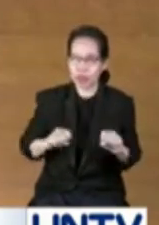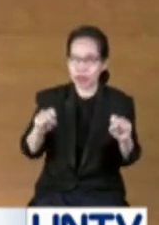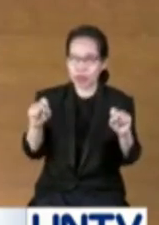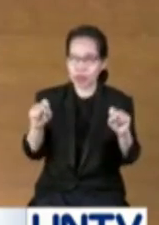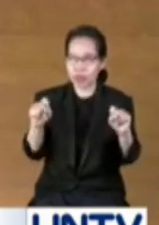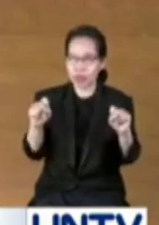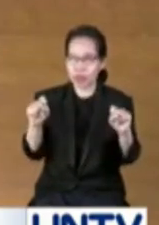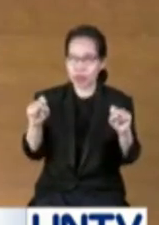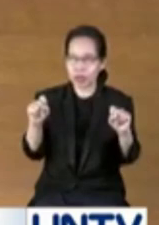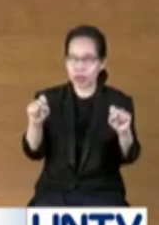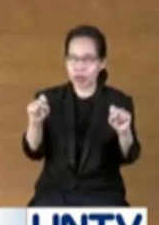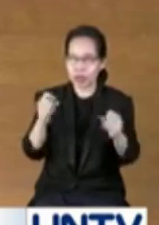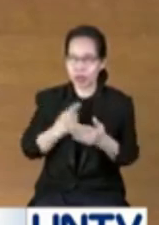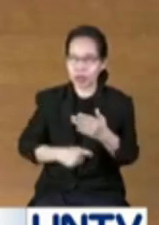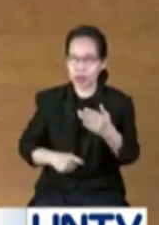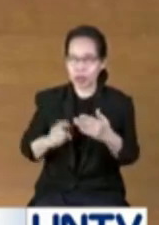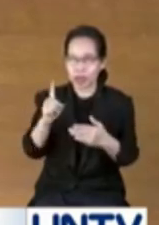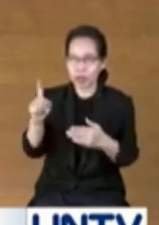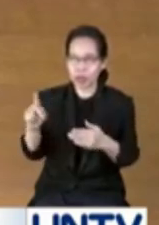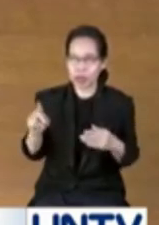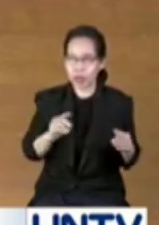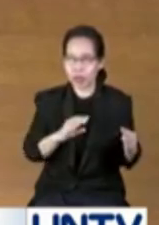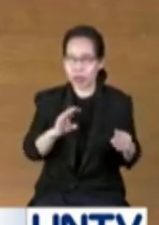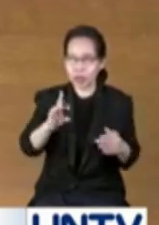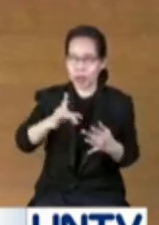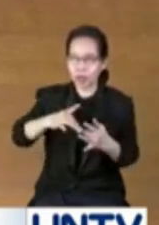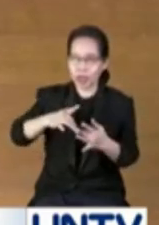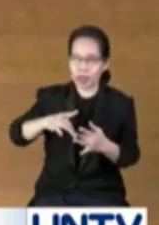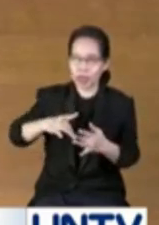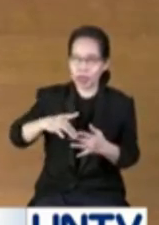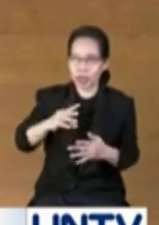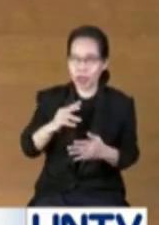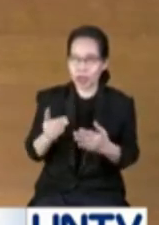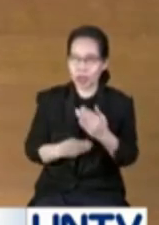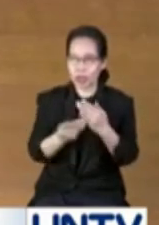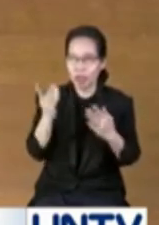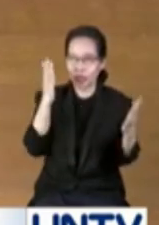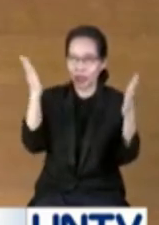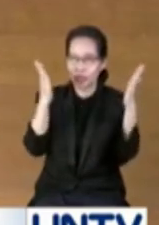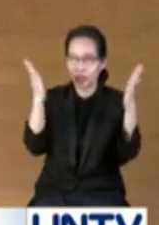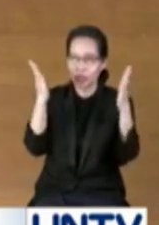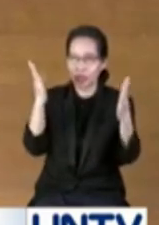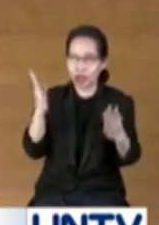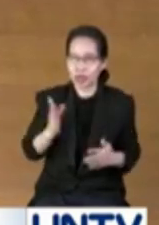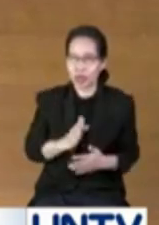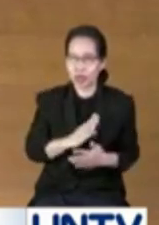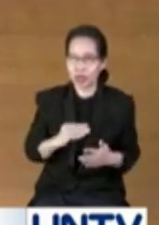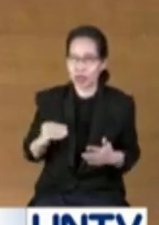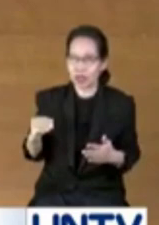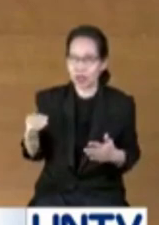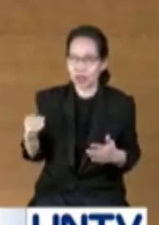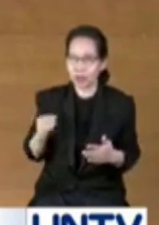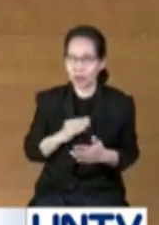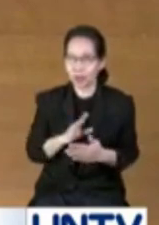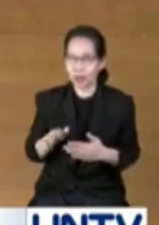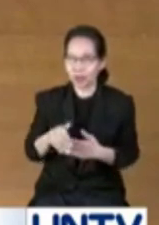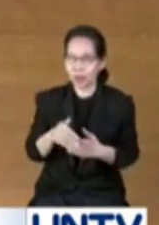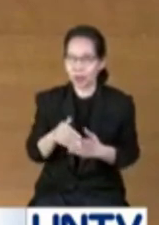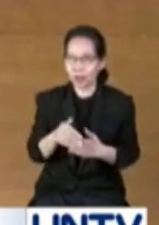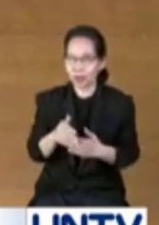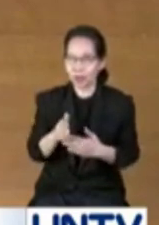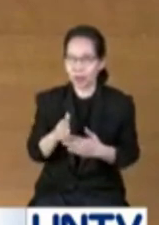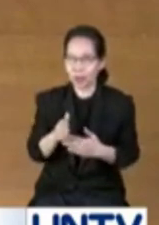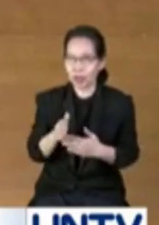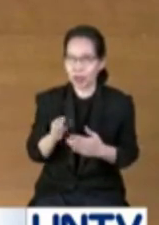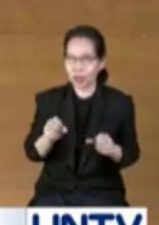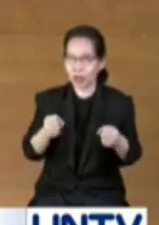on single-use plastics, VAT on digital services, rationalization of mining fiscal regime, motor vehicle